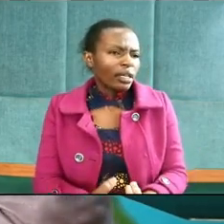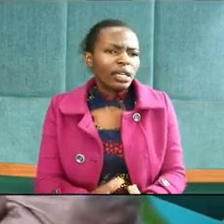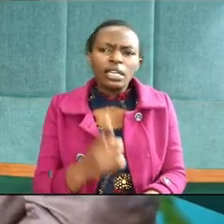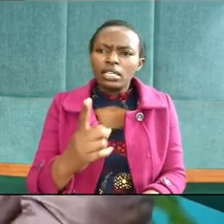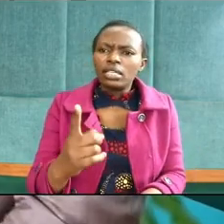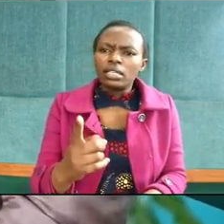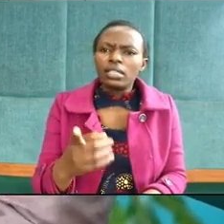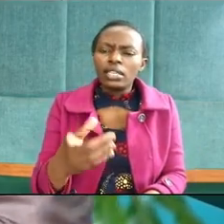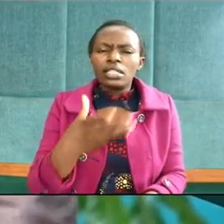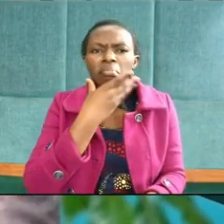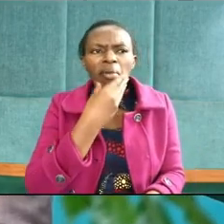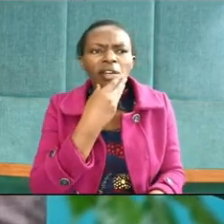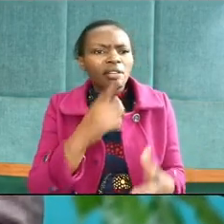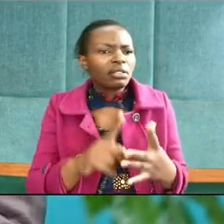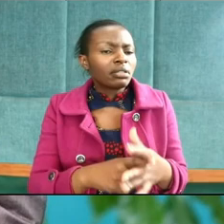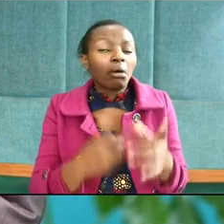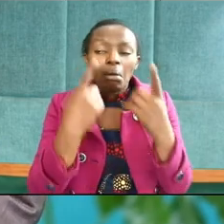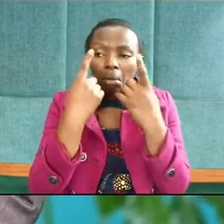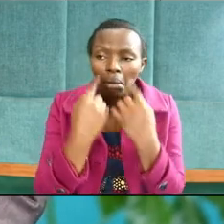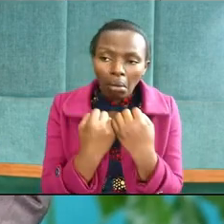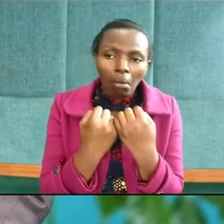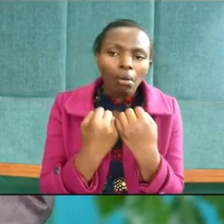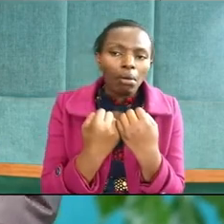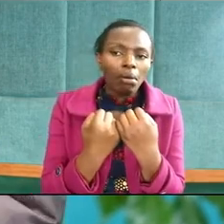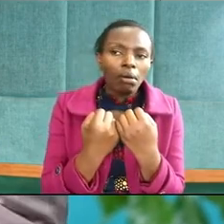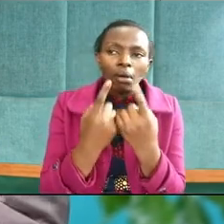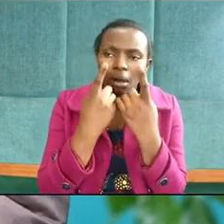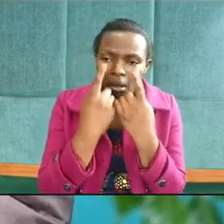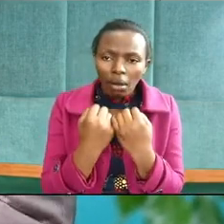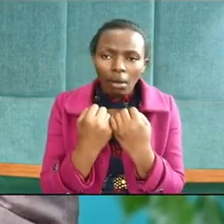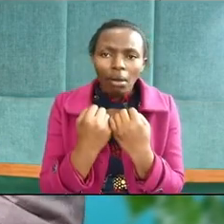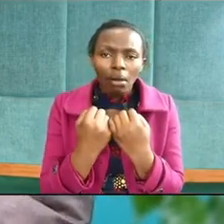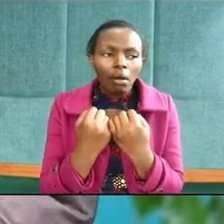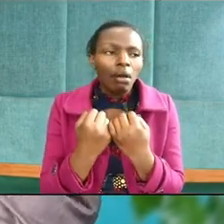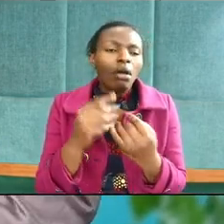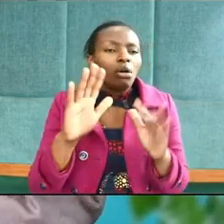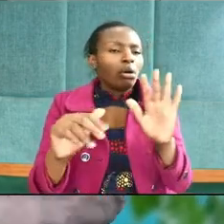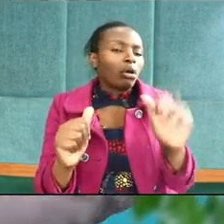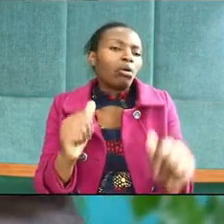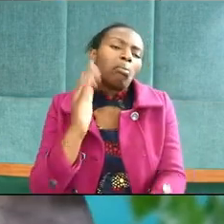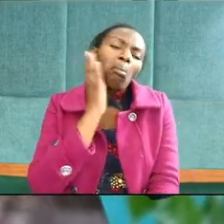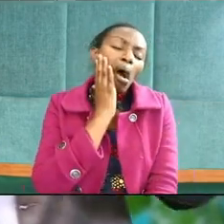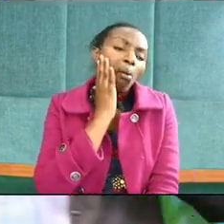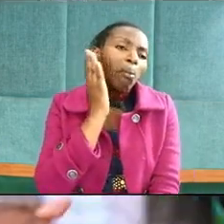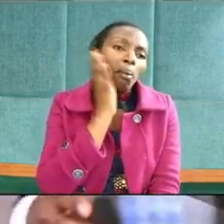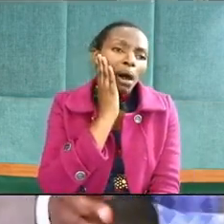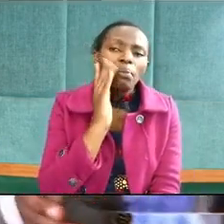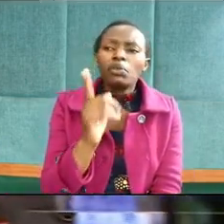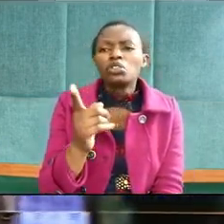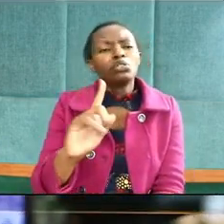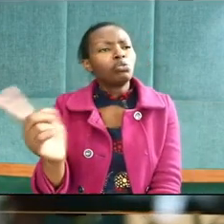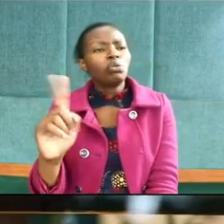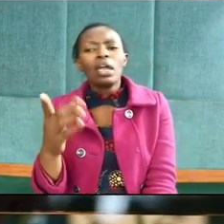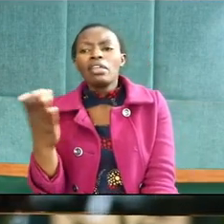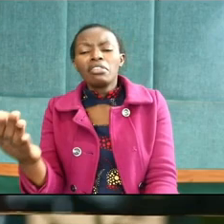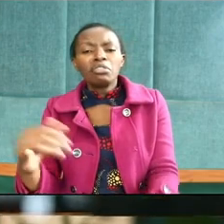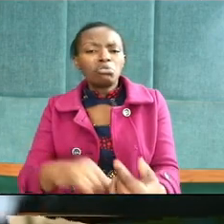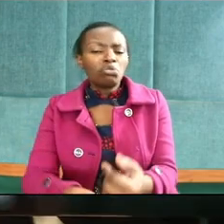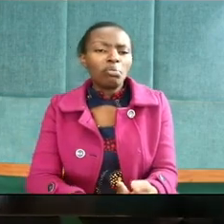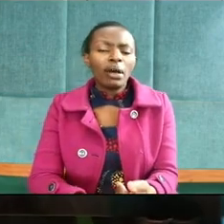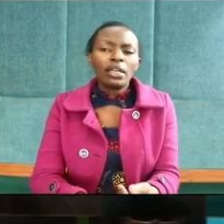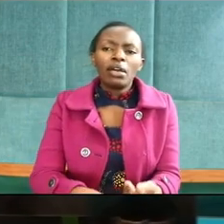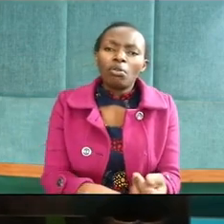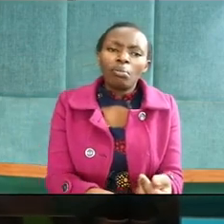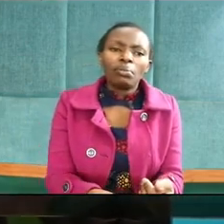what? To start crying. And start calling mommy. No, mommy, this woman has not cooked for